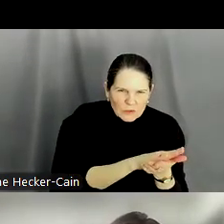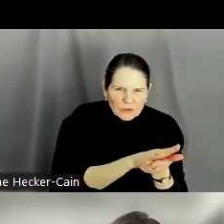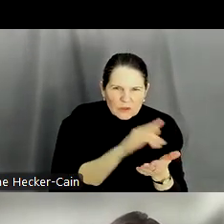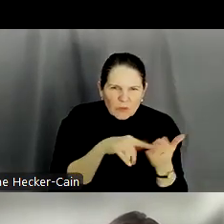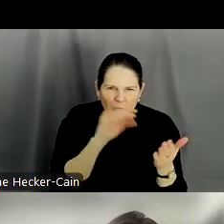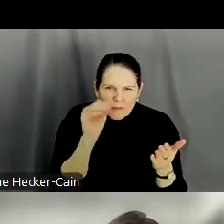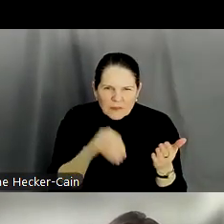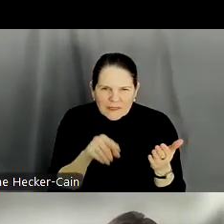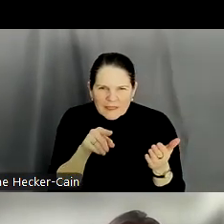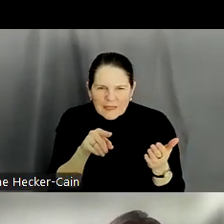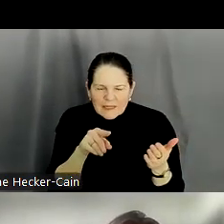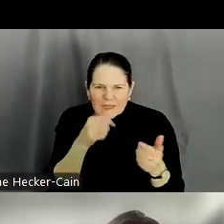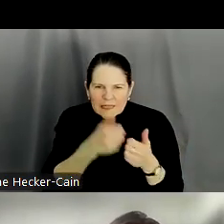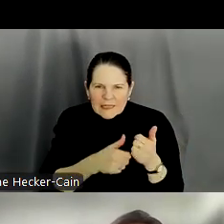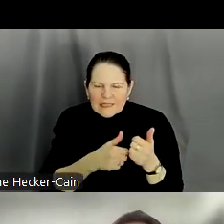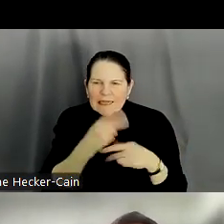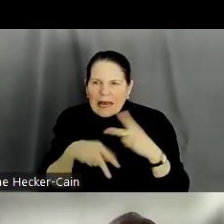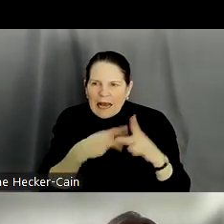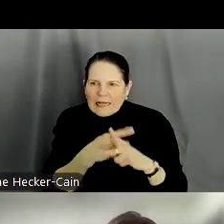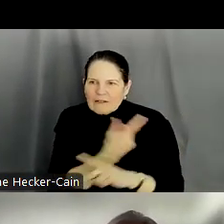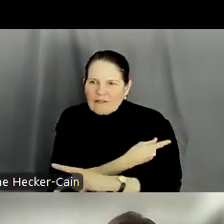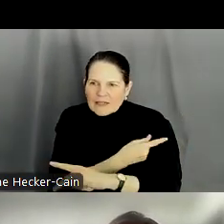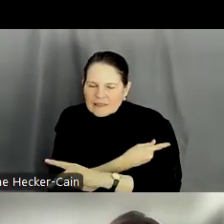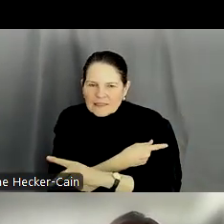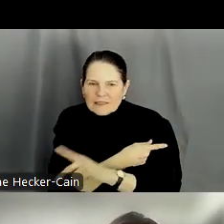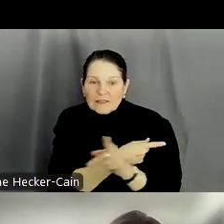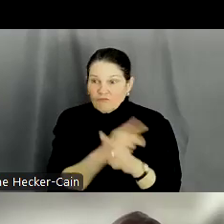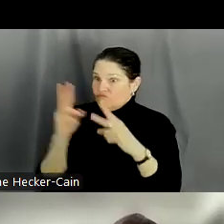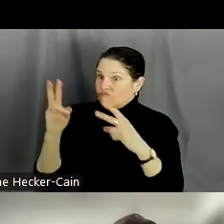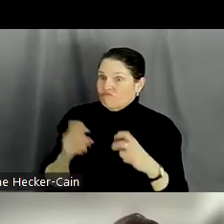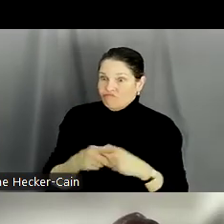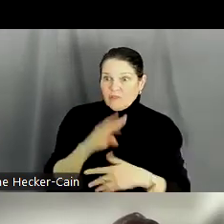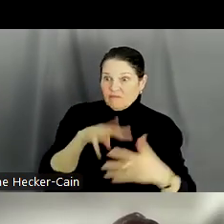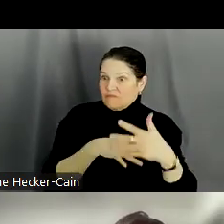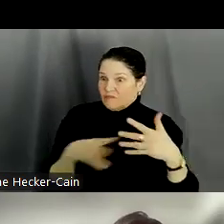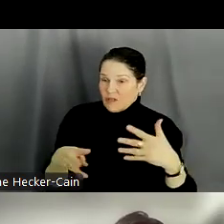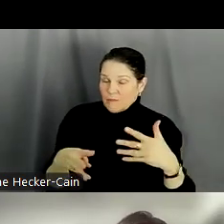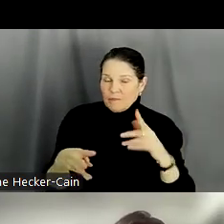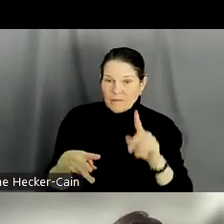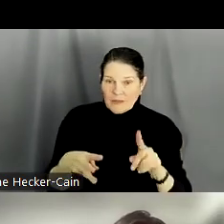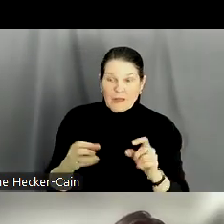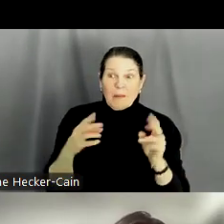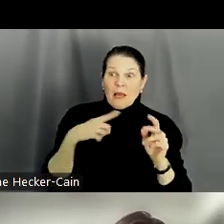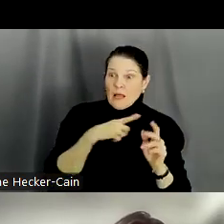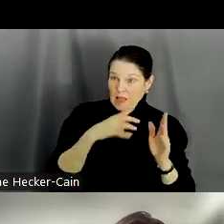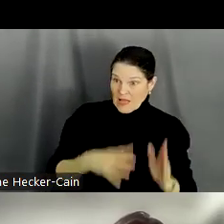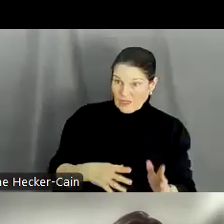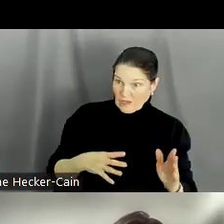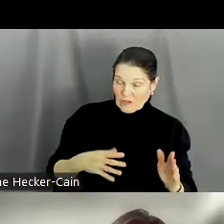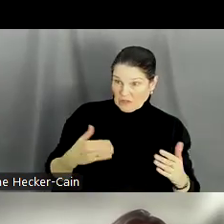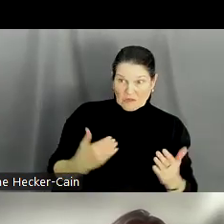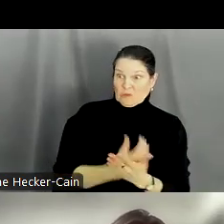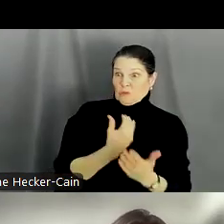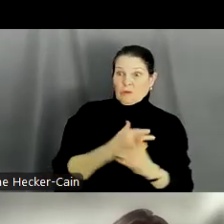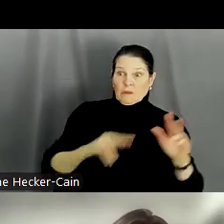look like for each types of vaccinations. It's downloadable from the state, but to many legislators who have not worked in this public health field,